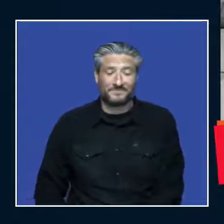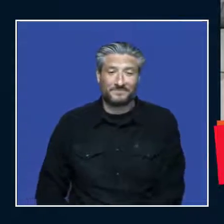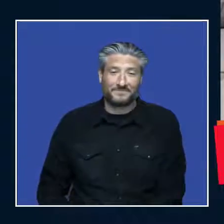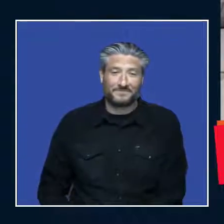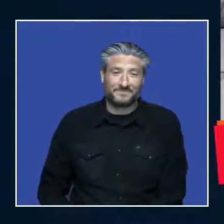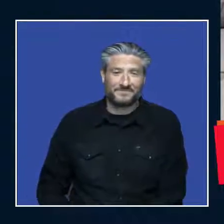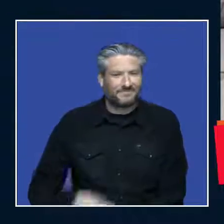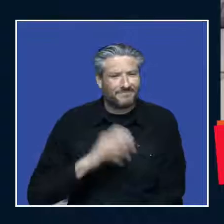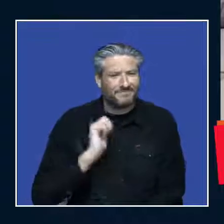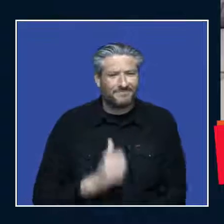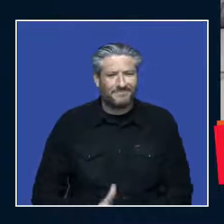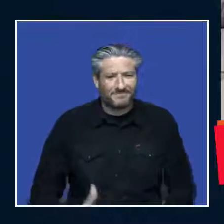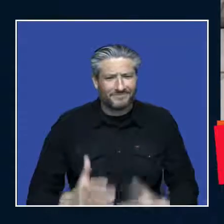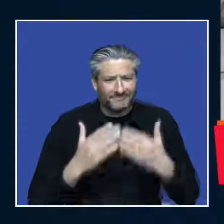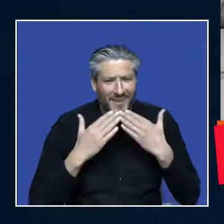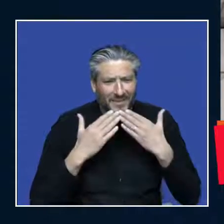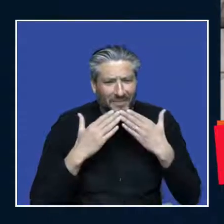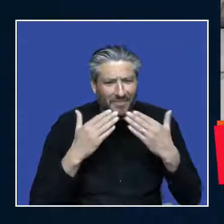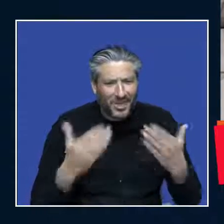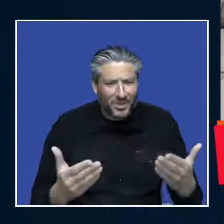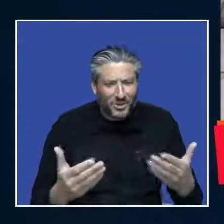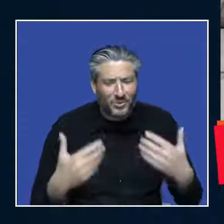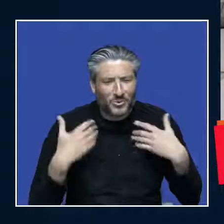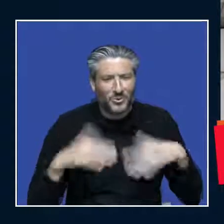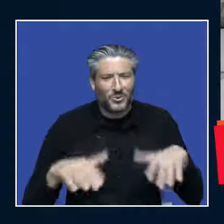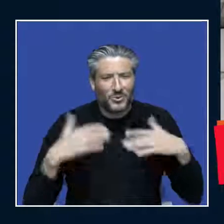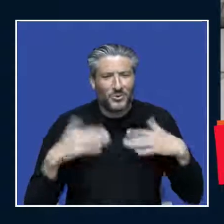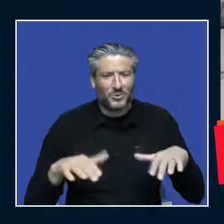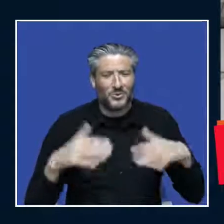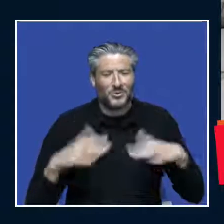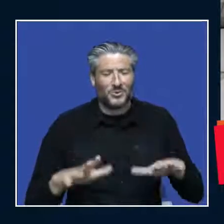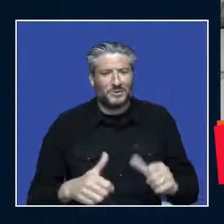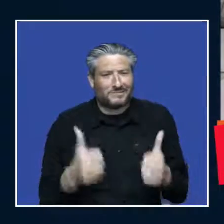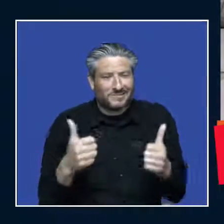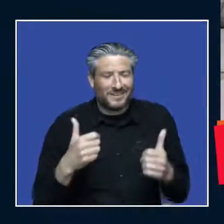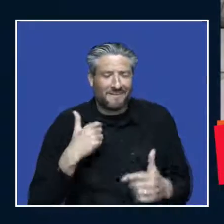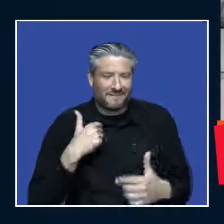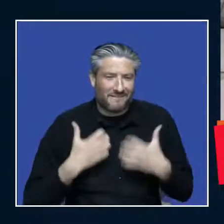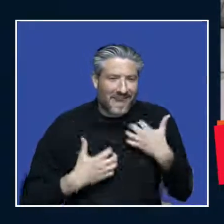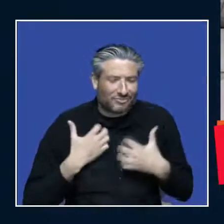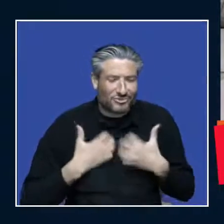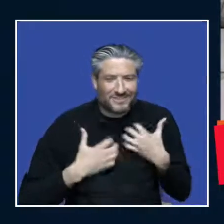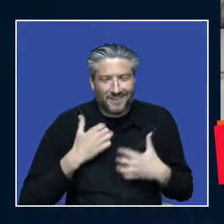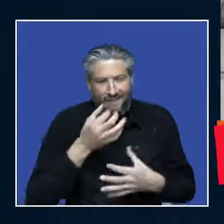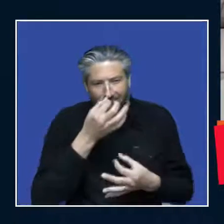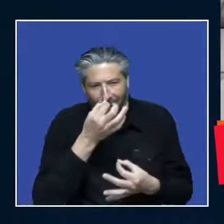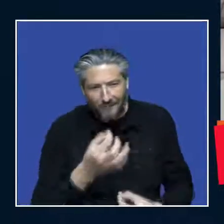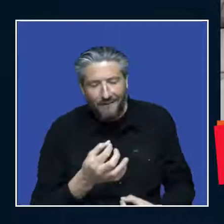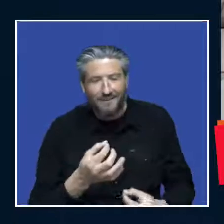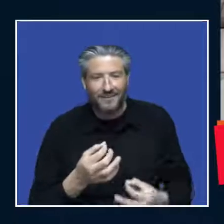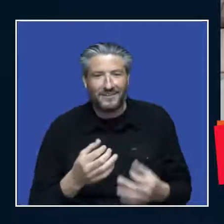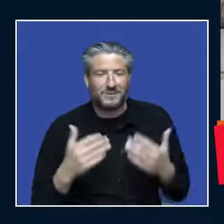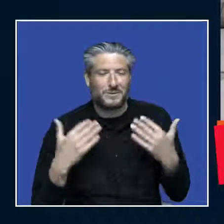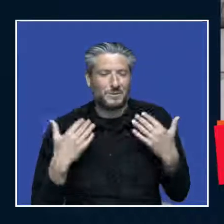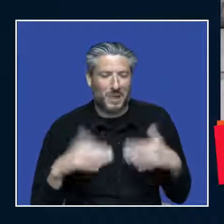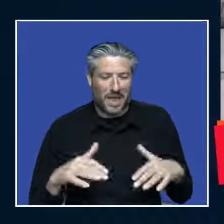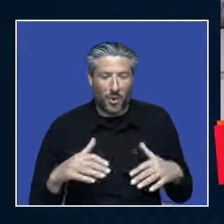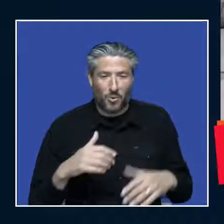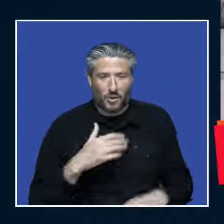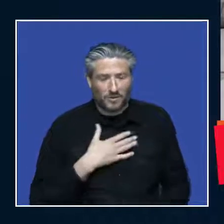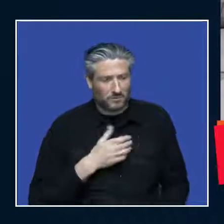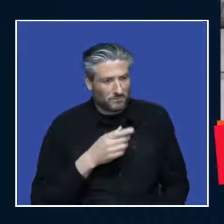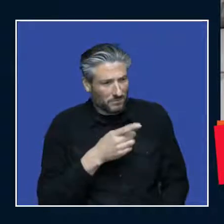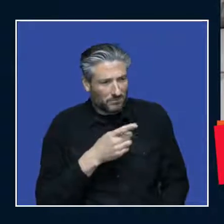Thank you so much, Sandra. That was fantastic. Really, really interesting. I couldn't believe how quickly